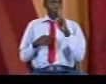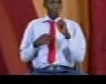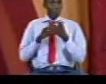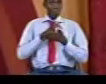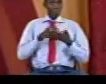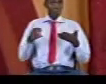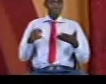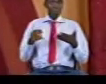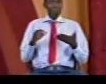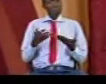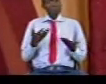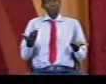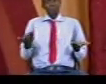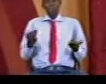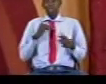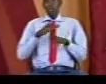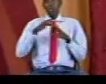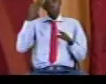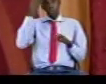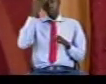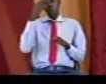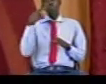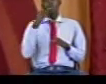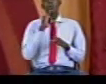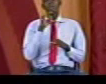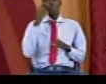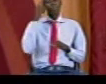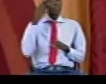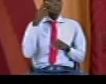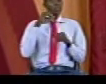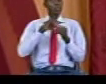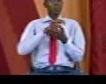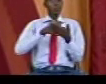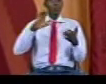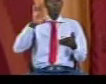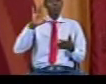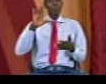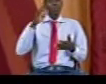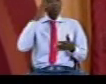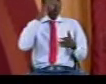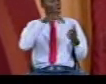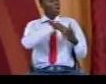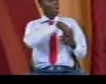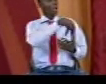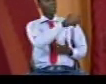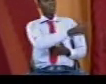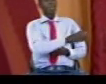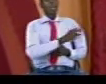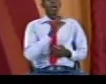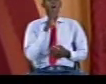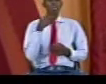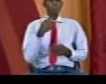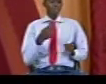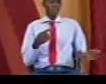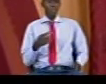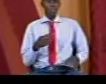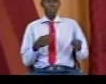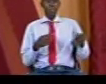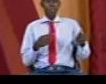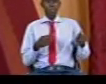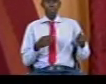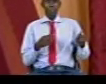I don't know who this one is for. Look at verse 15. For without, outside are the dogs. Are you